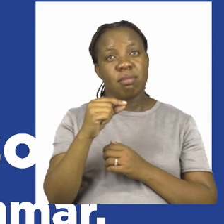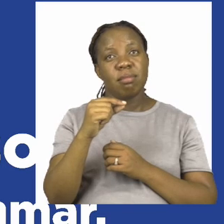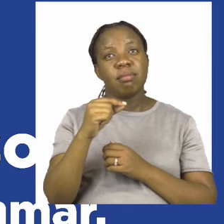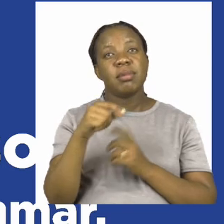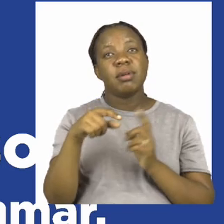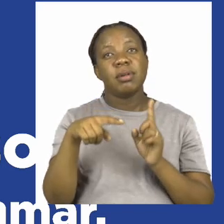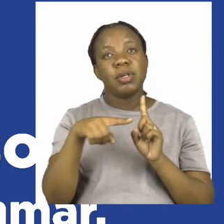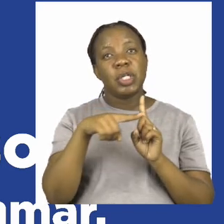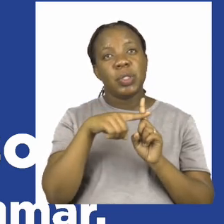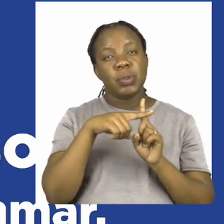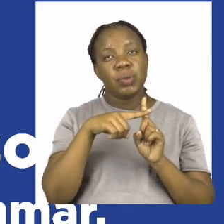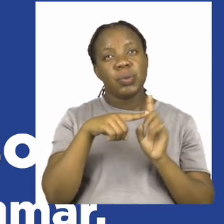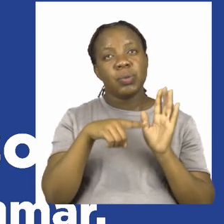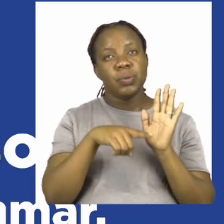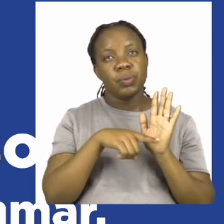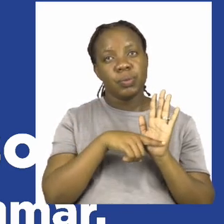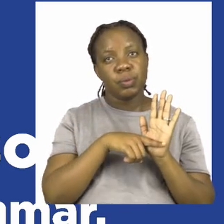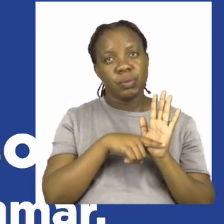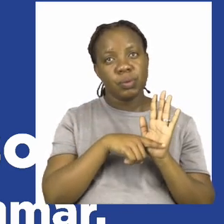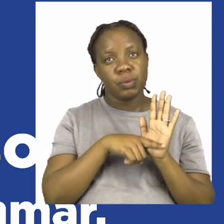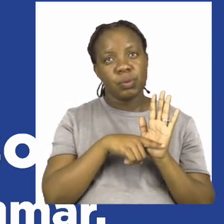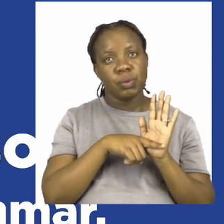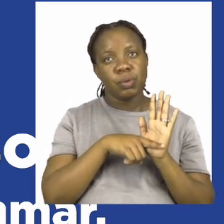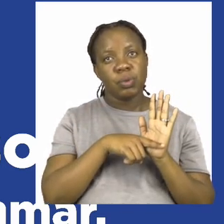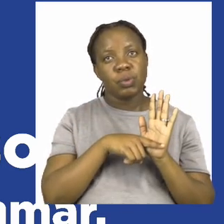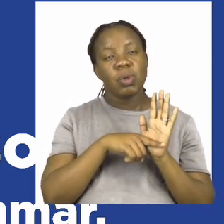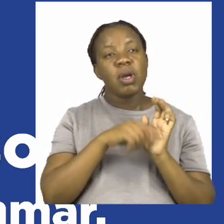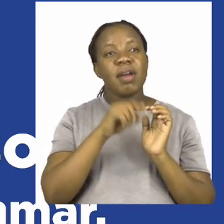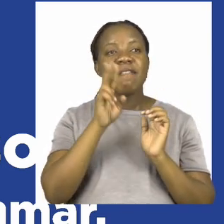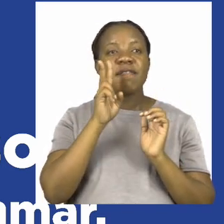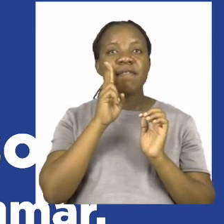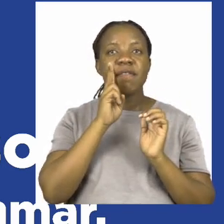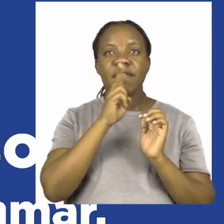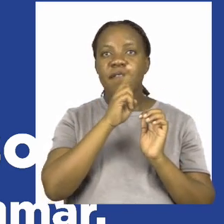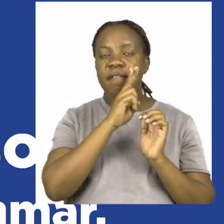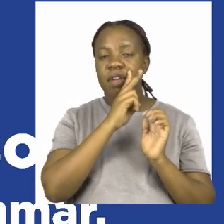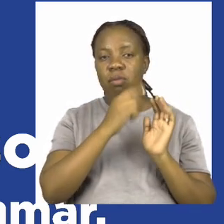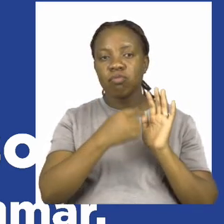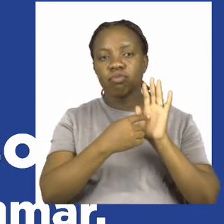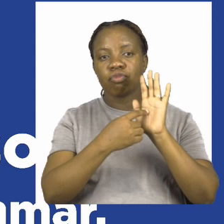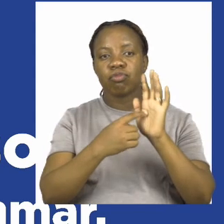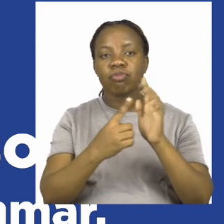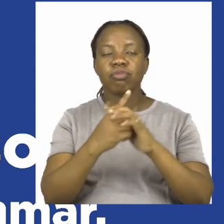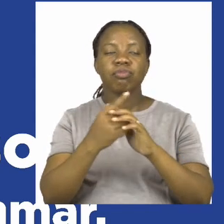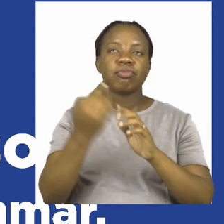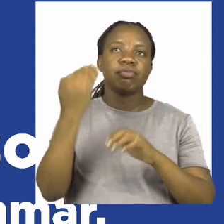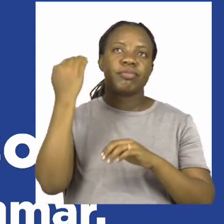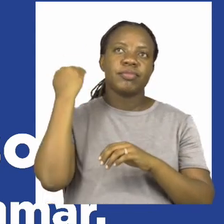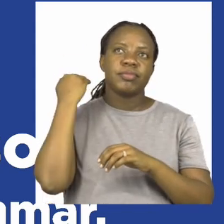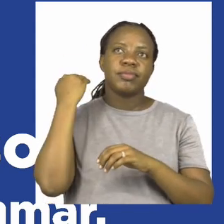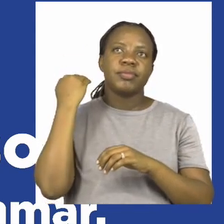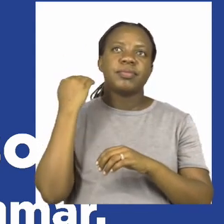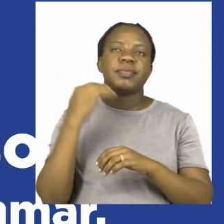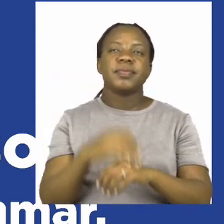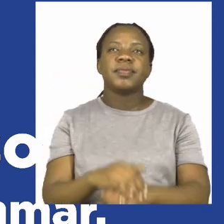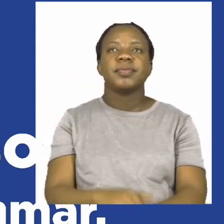computation, and irregular past tense verbs.